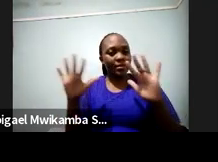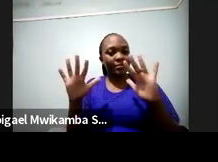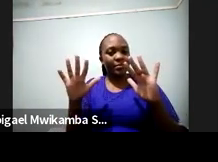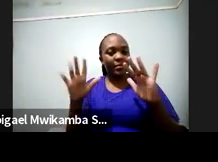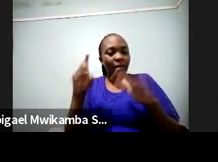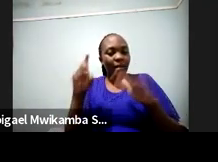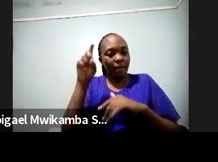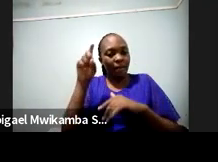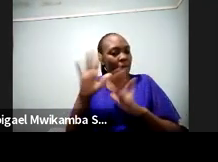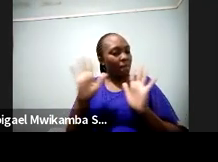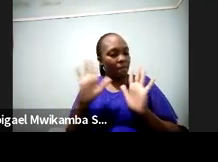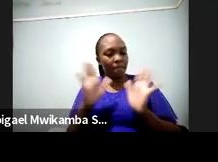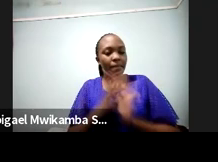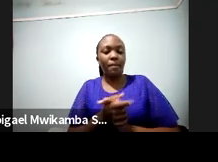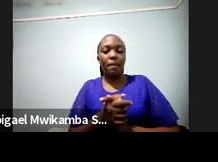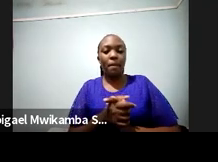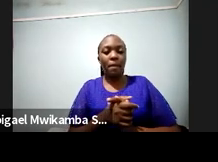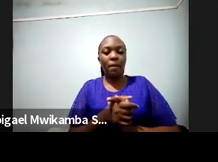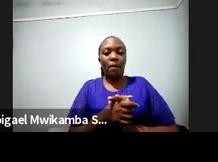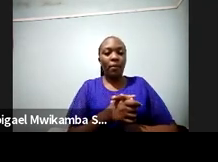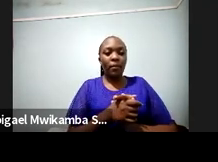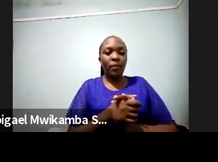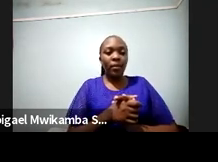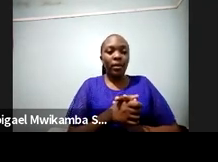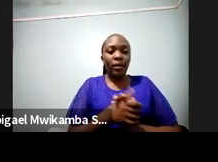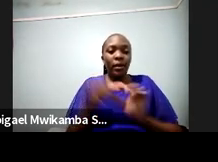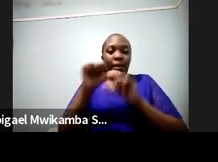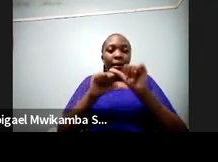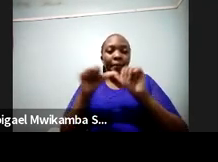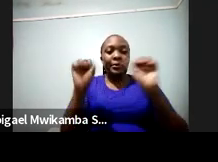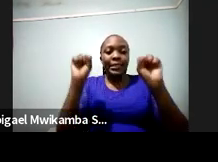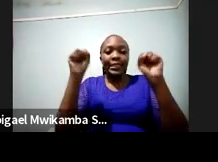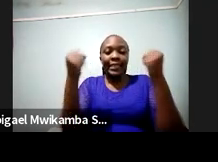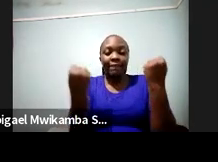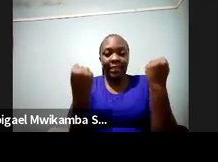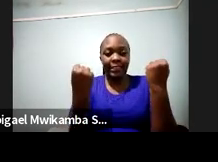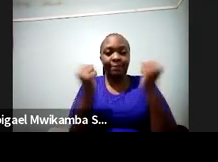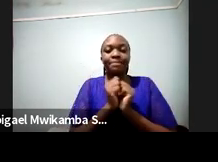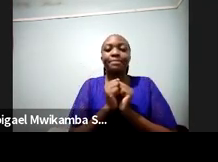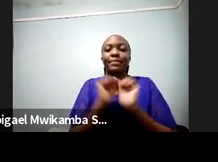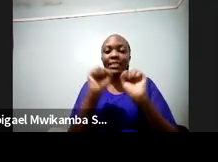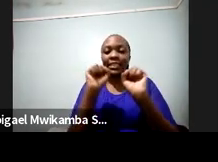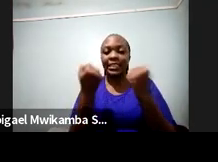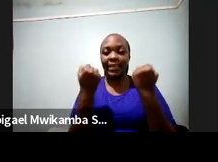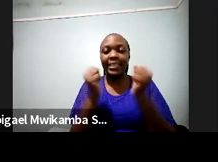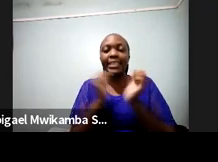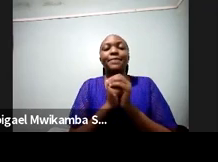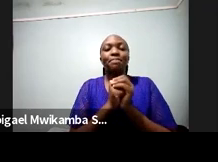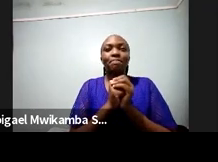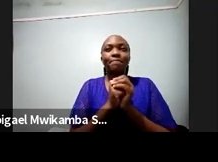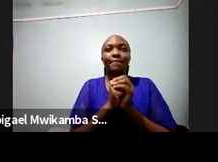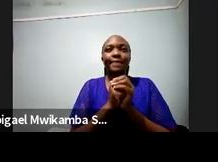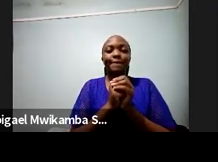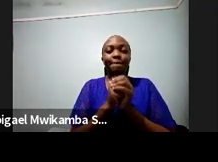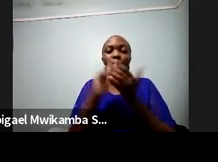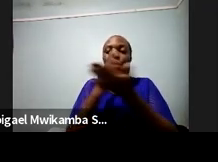Somebody said that he's not keen on savings, but he's keen on investing. I said there's